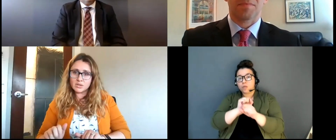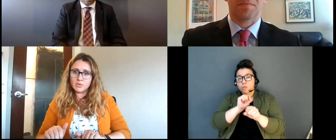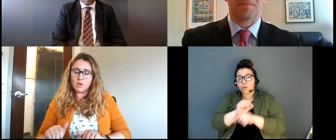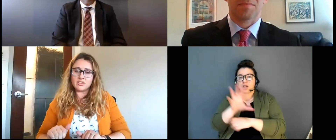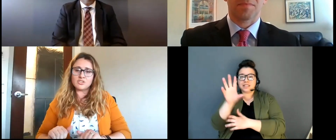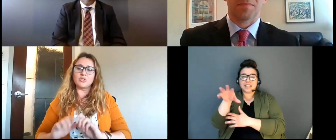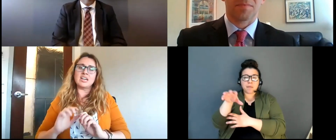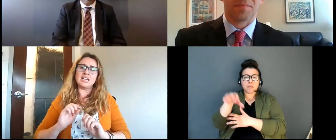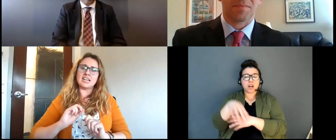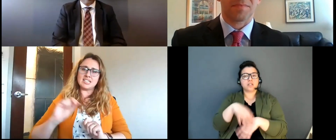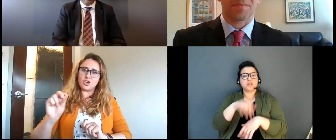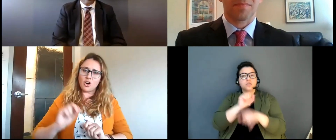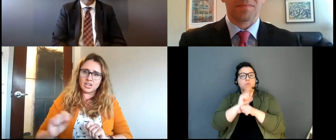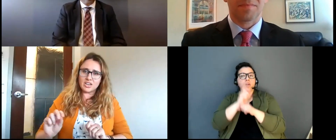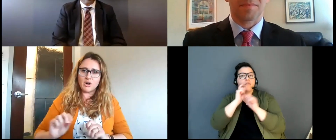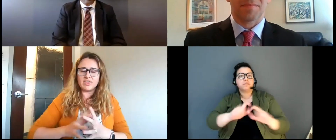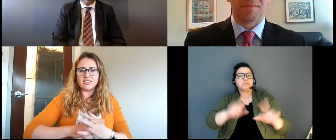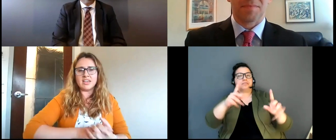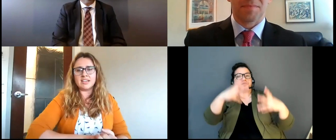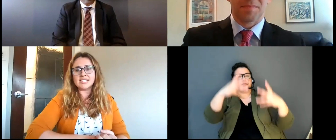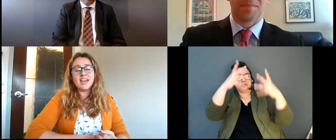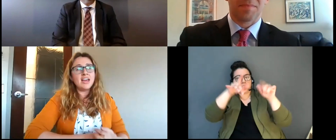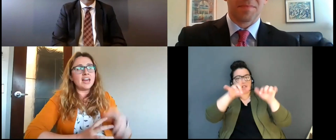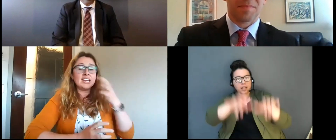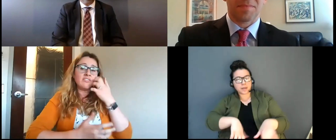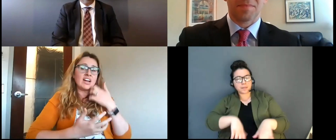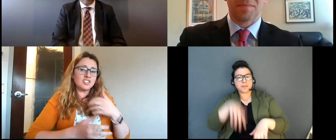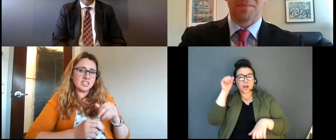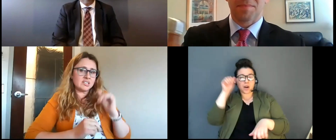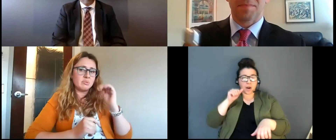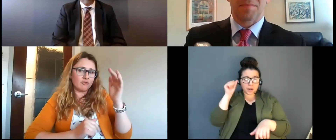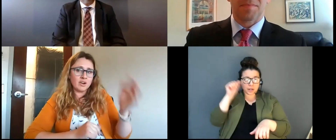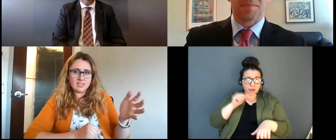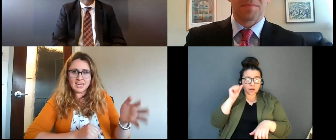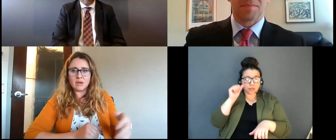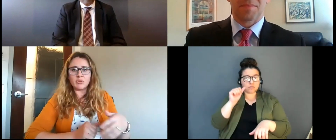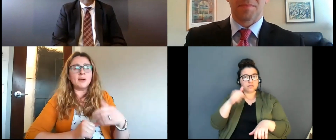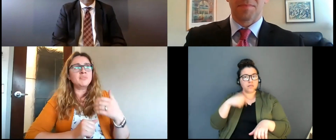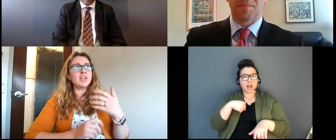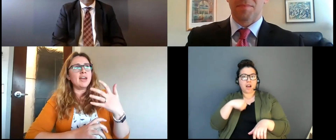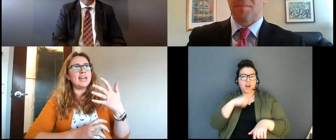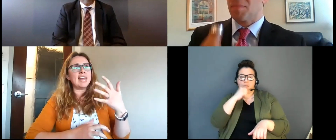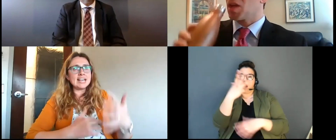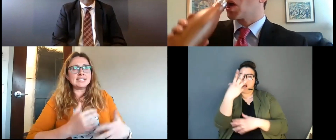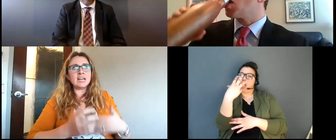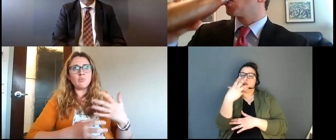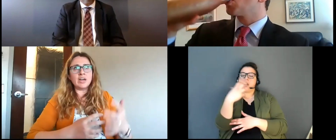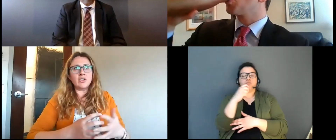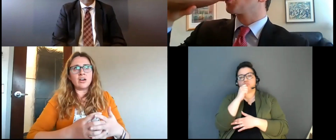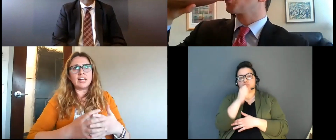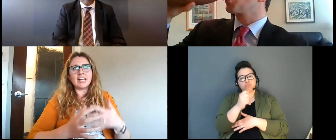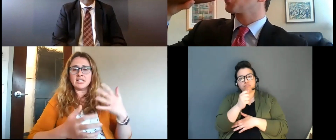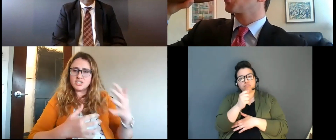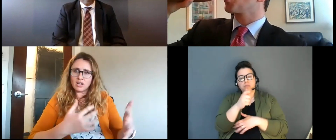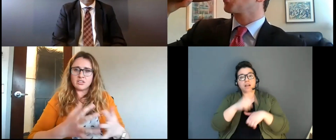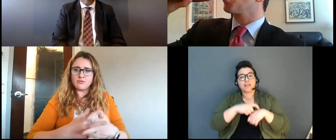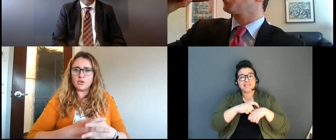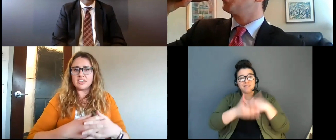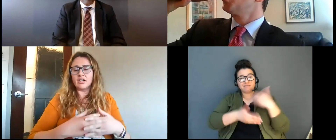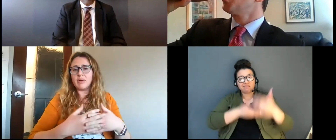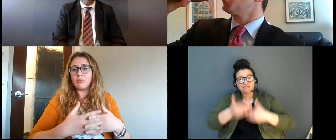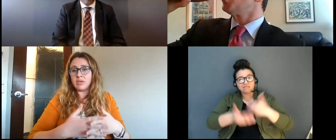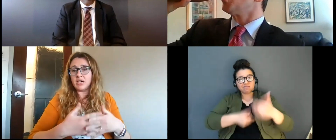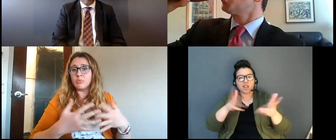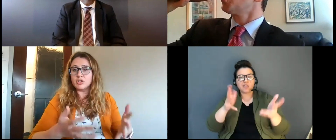the words that would go on the screen, I did the audio and things, and I never had a chance to be in front of the camera. And as time went on, I kind of talked to the